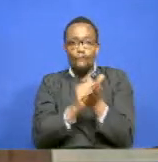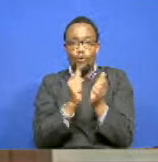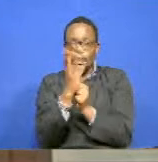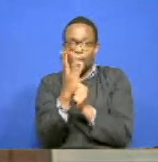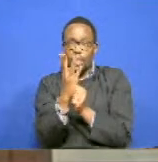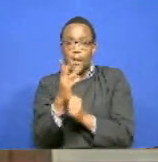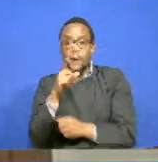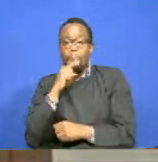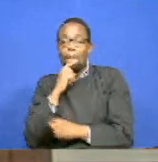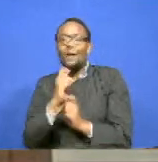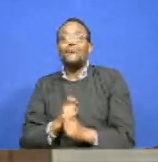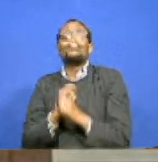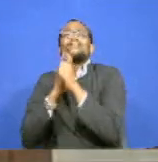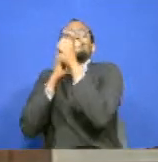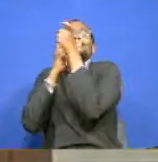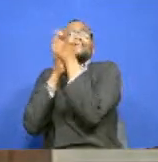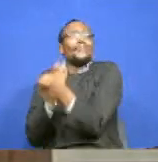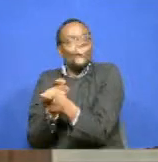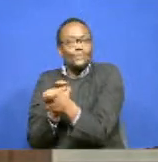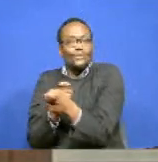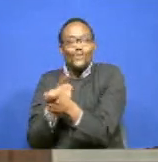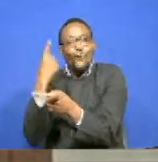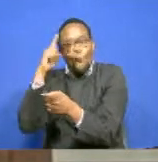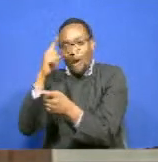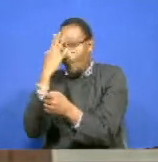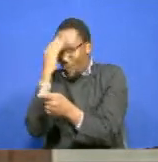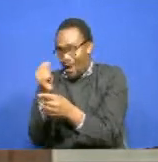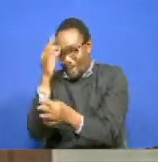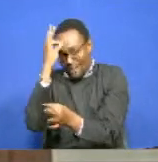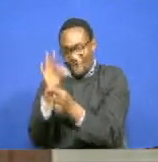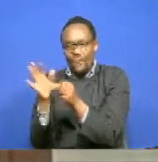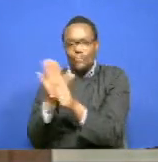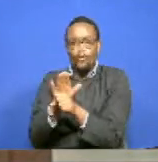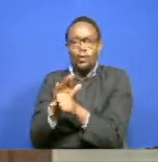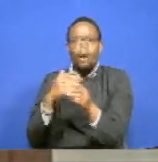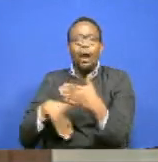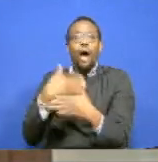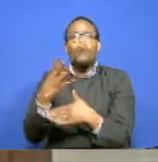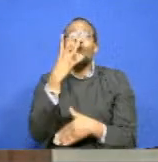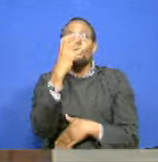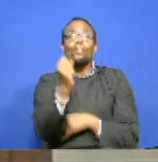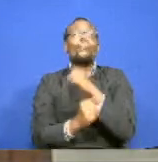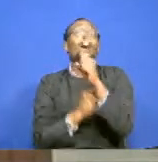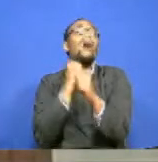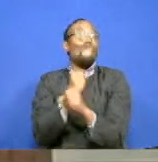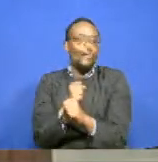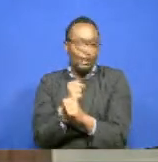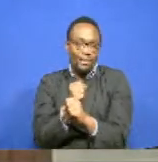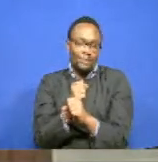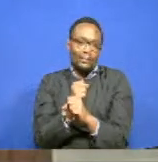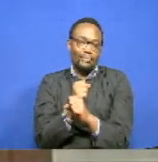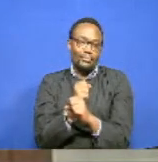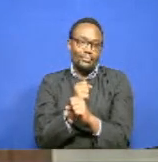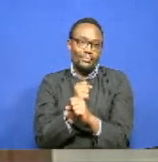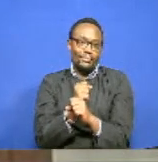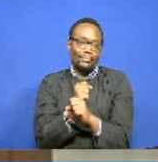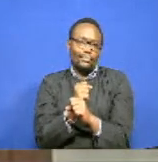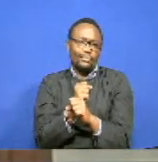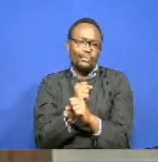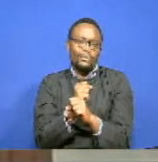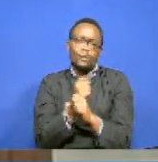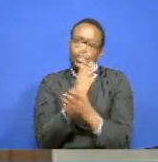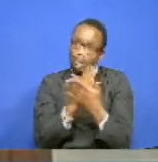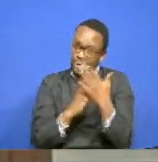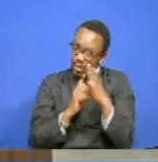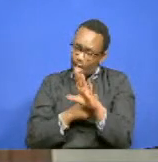is rewarded for his faithfulness even 45 years later down the line. No matter how long it